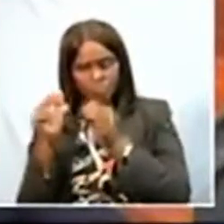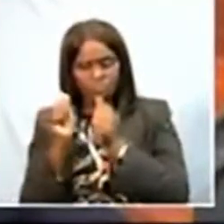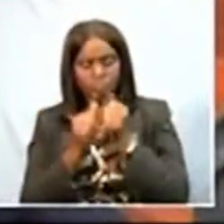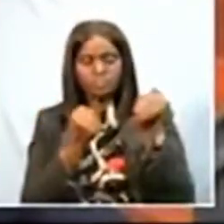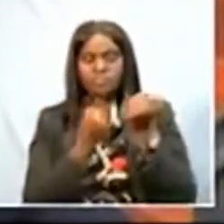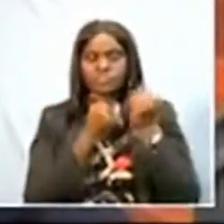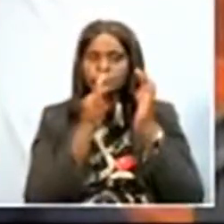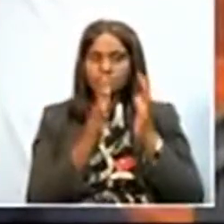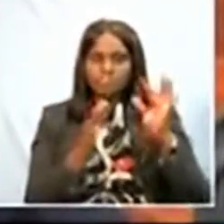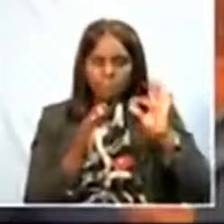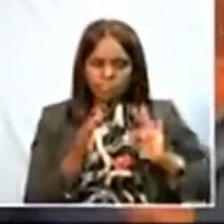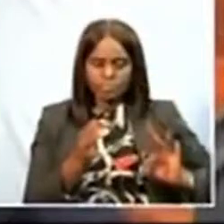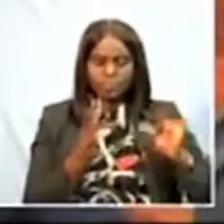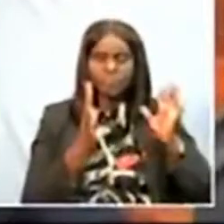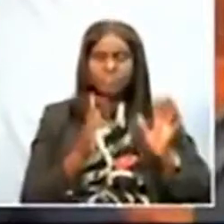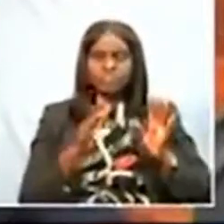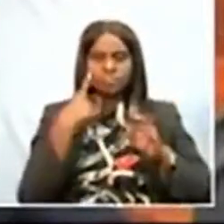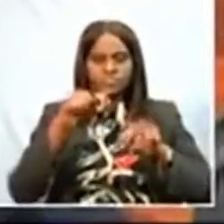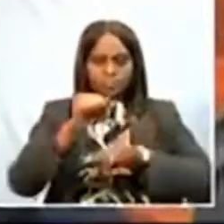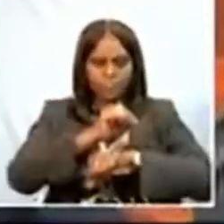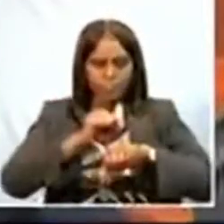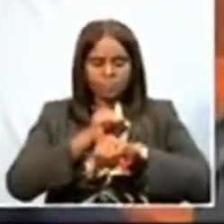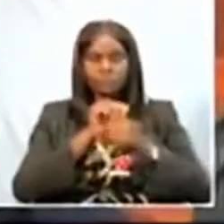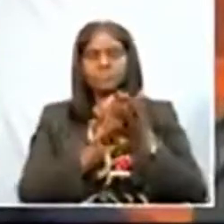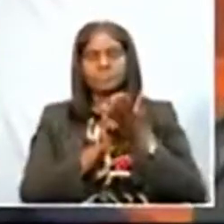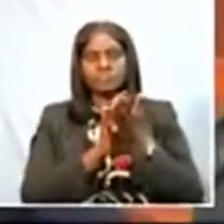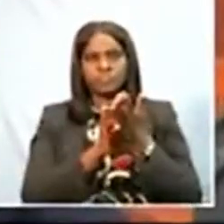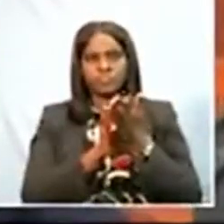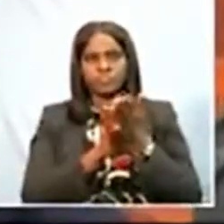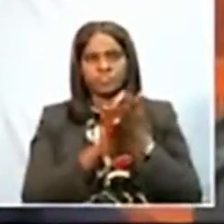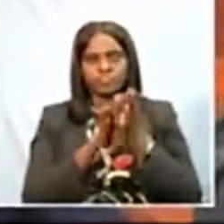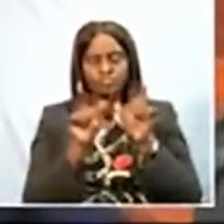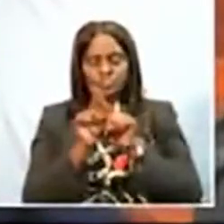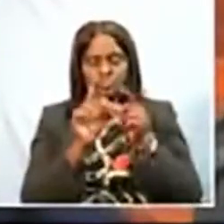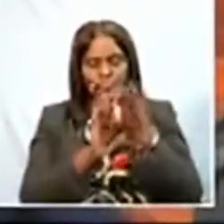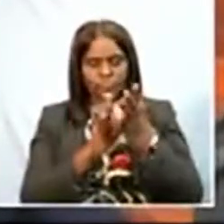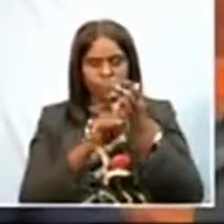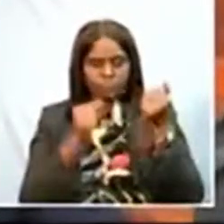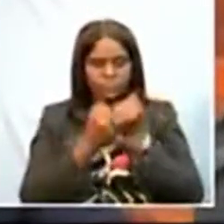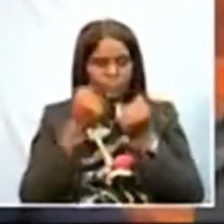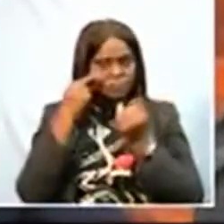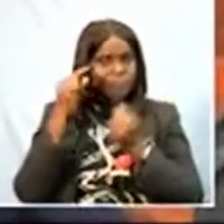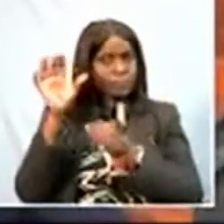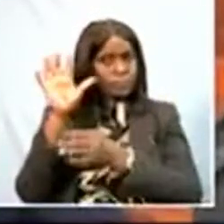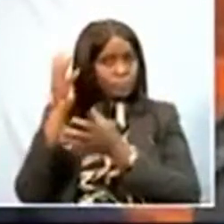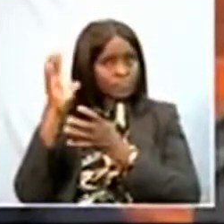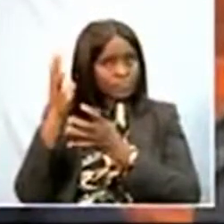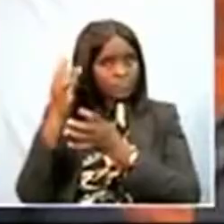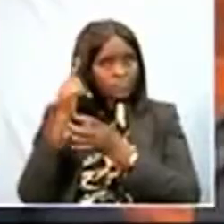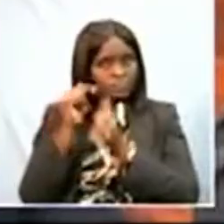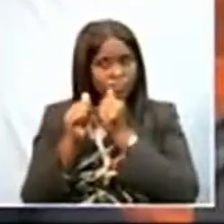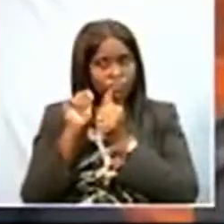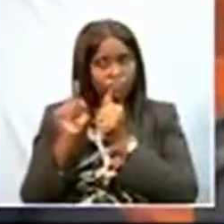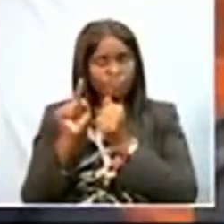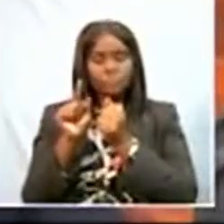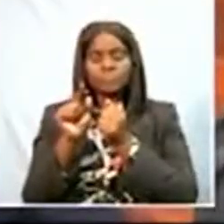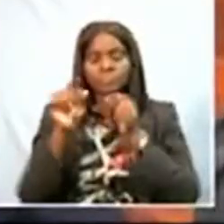sponsored beneficiaries for secondary school bursaries for KAWAMBWA was due to